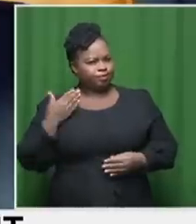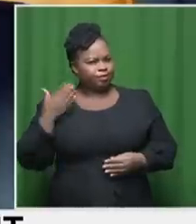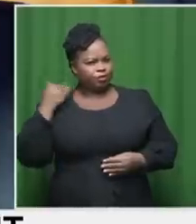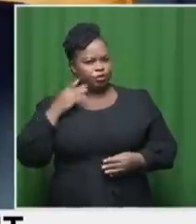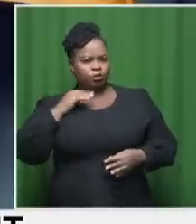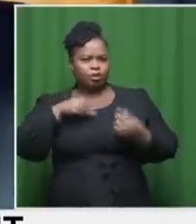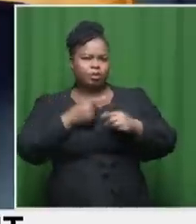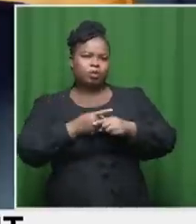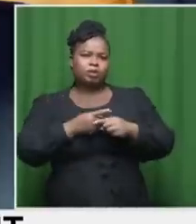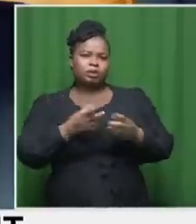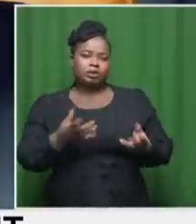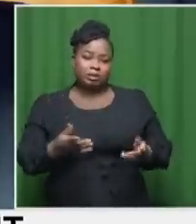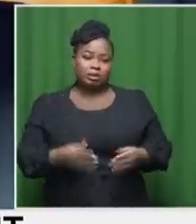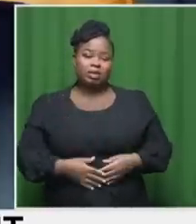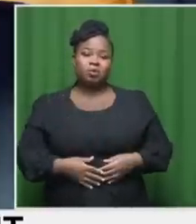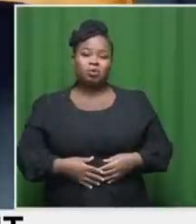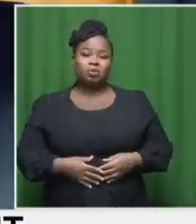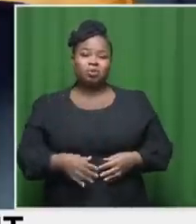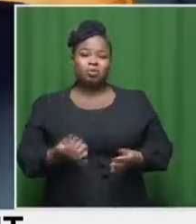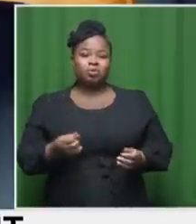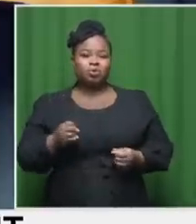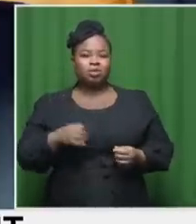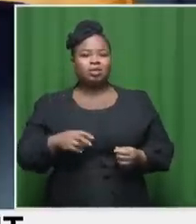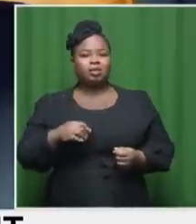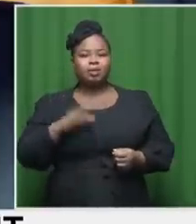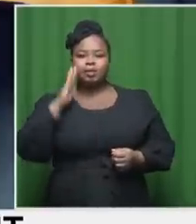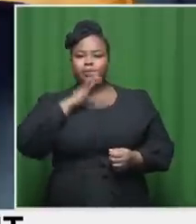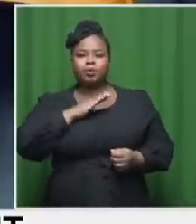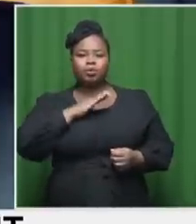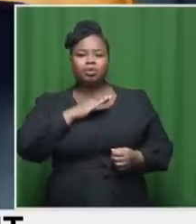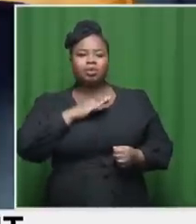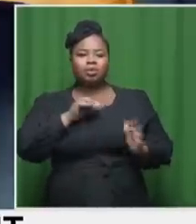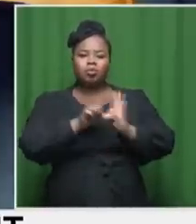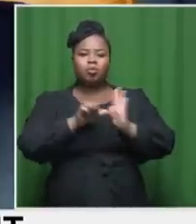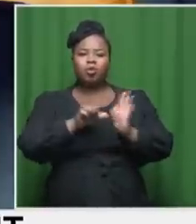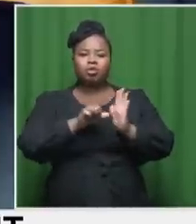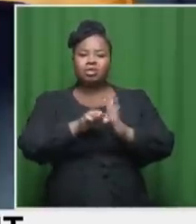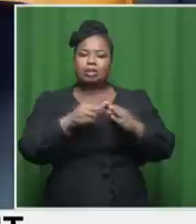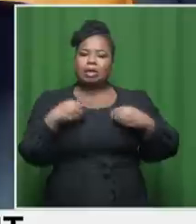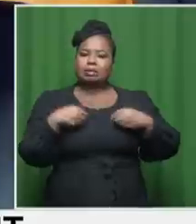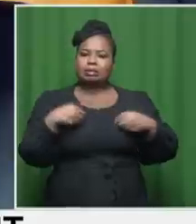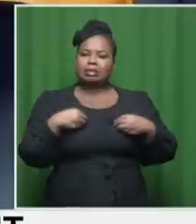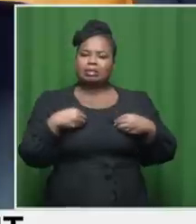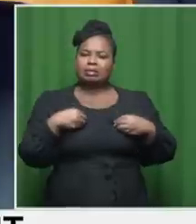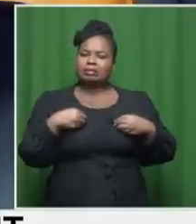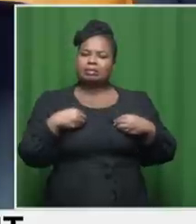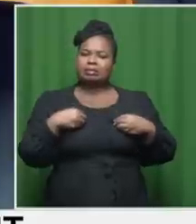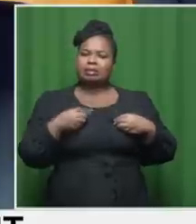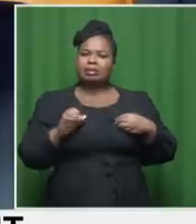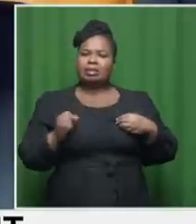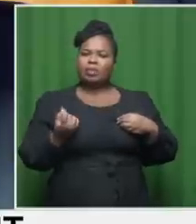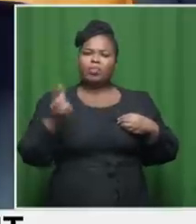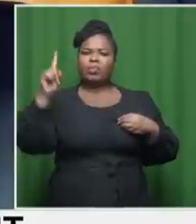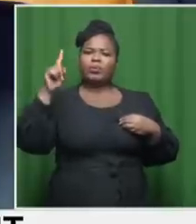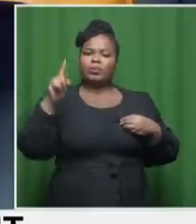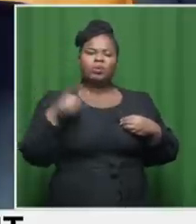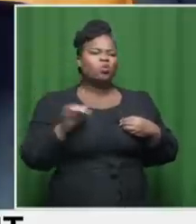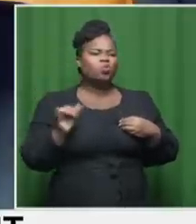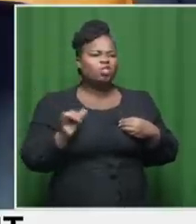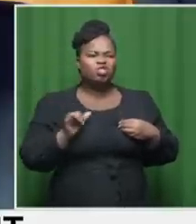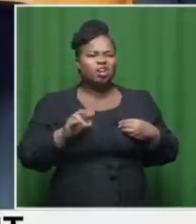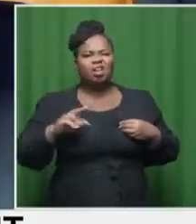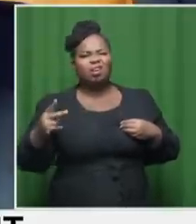earlier about the disposal of non-core assets. What core assets, non-core assets, are those